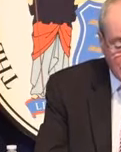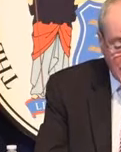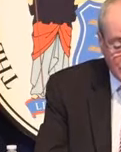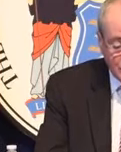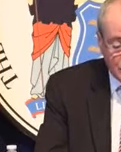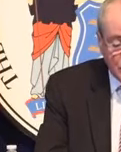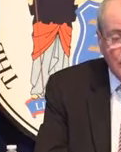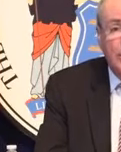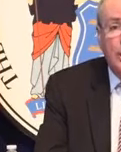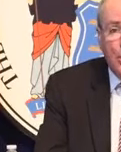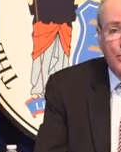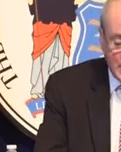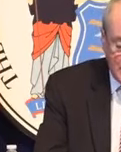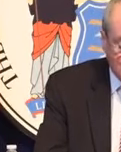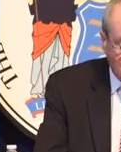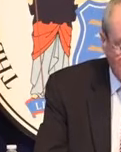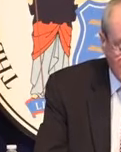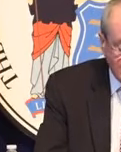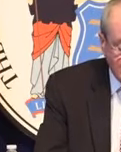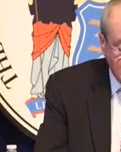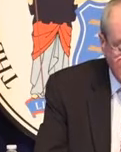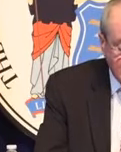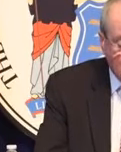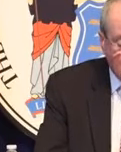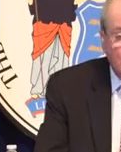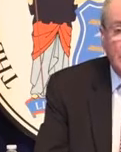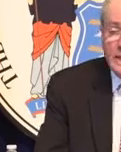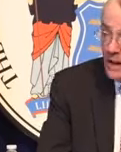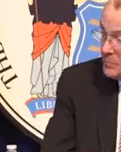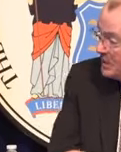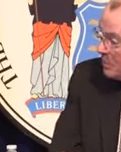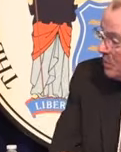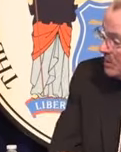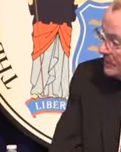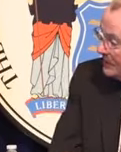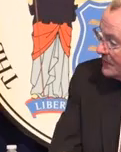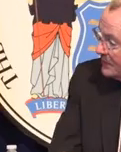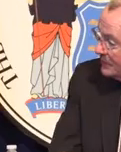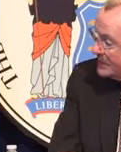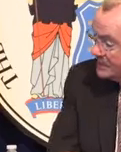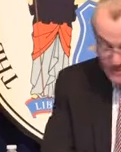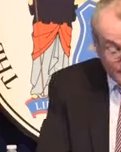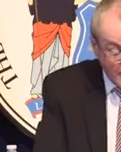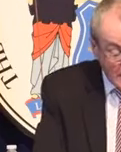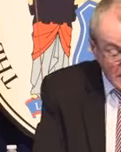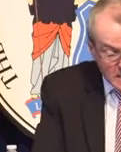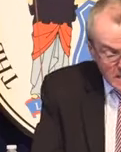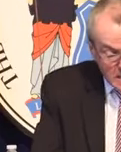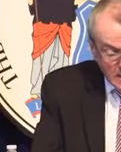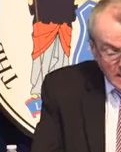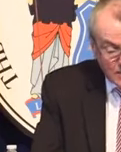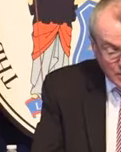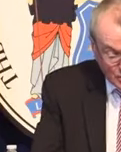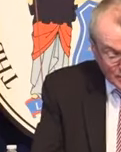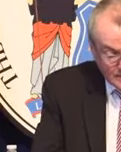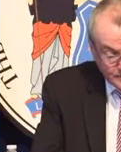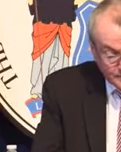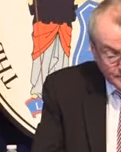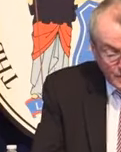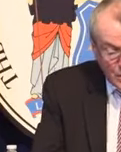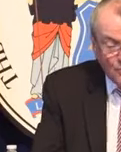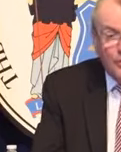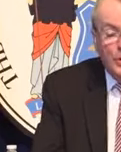number of these deaths occurred over the Easter weekend and are only now being reported. Is that fair to say, Judy?